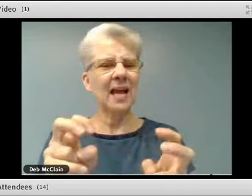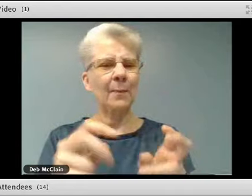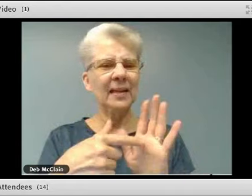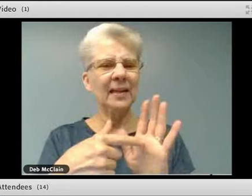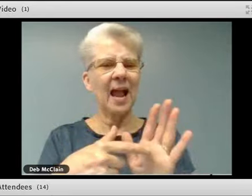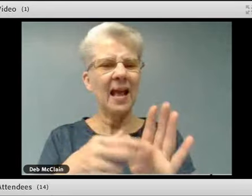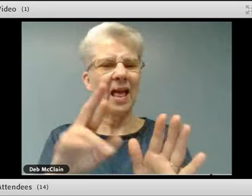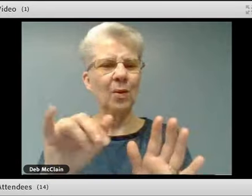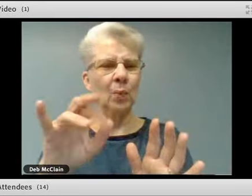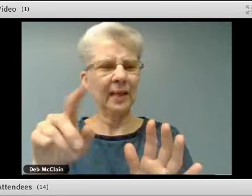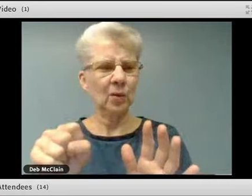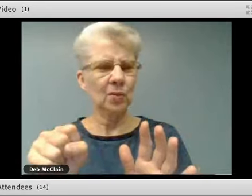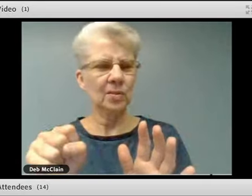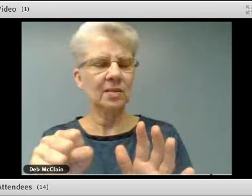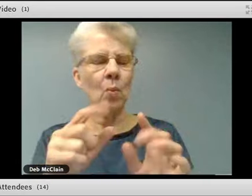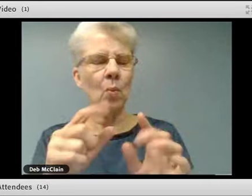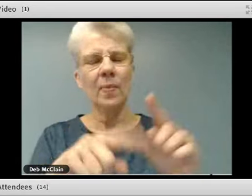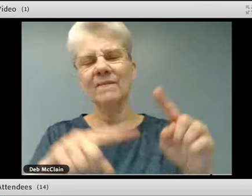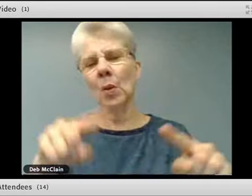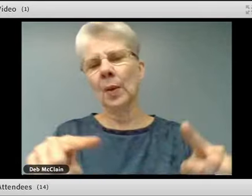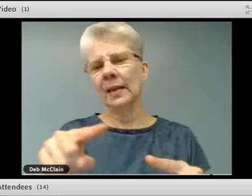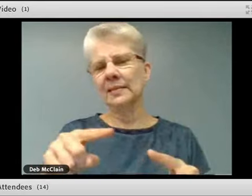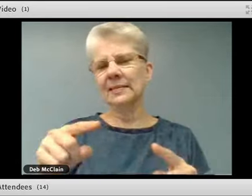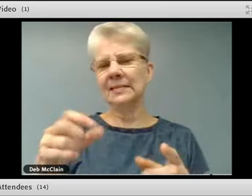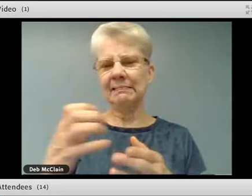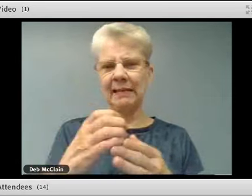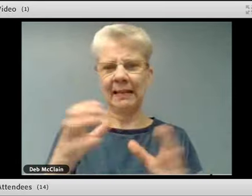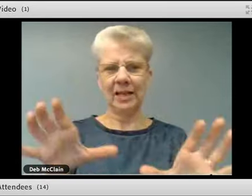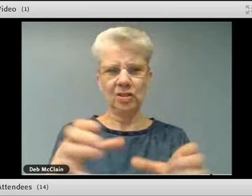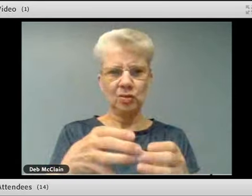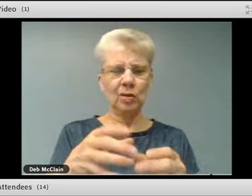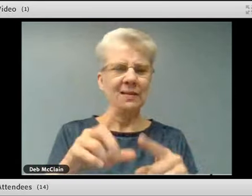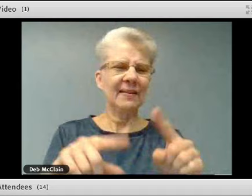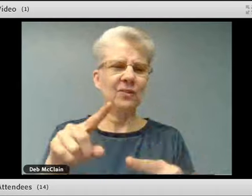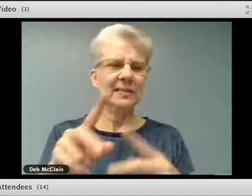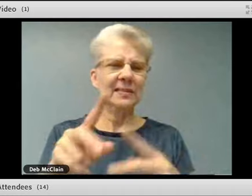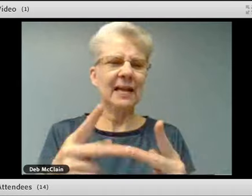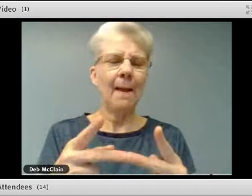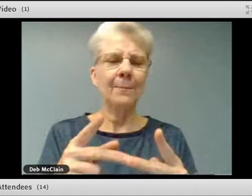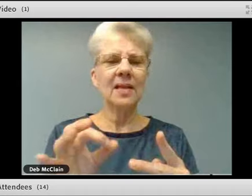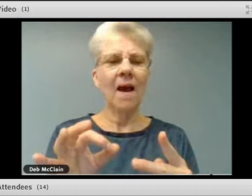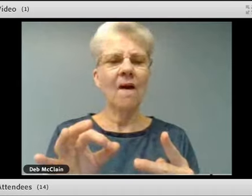reels with various collections of different types of